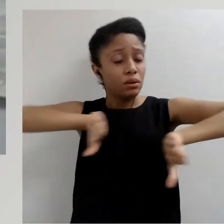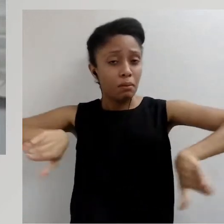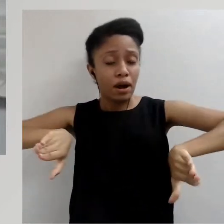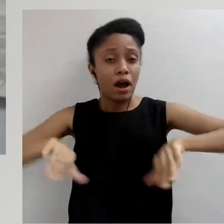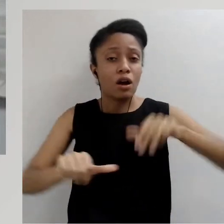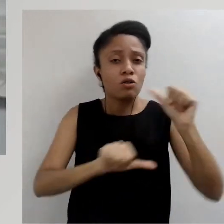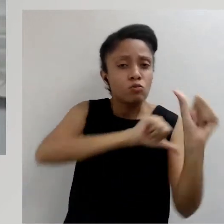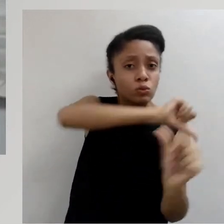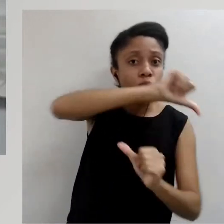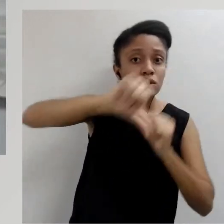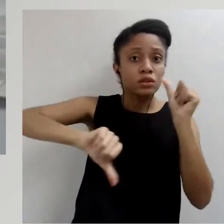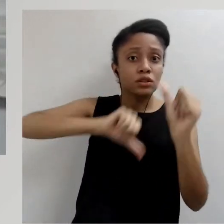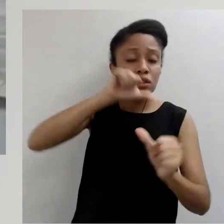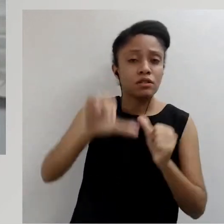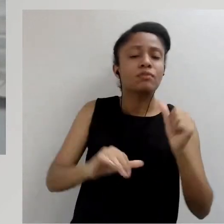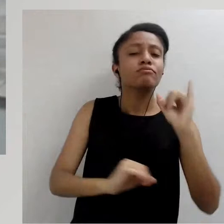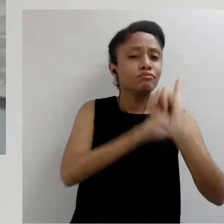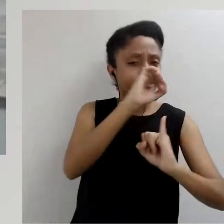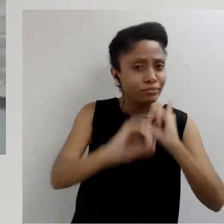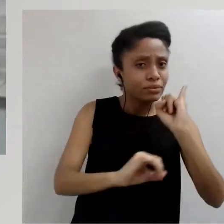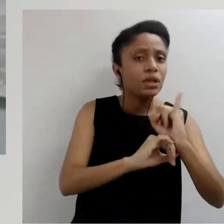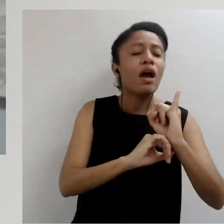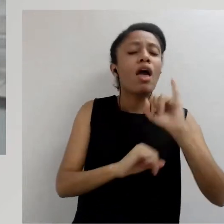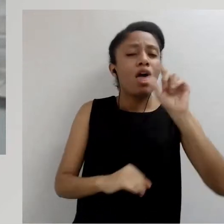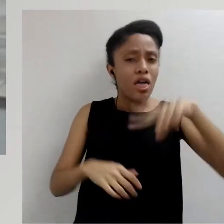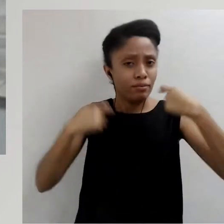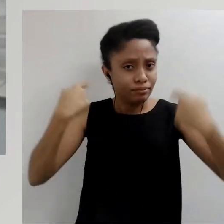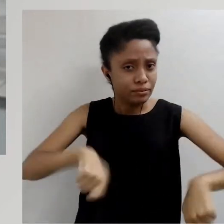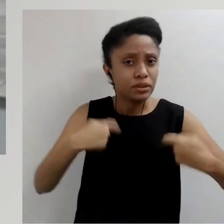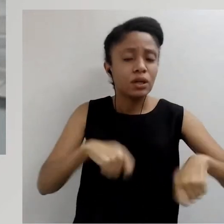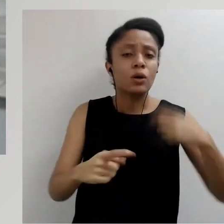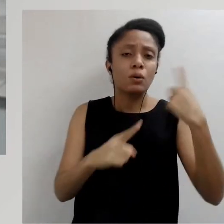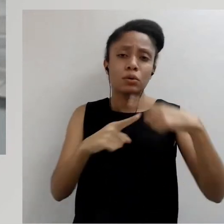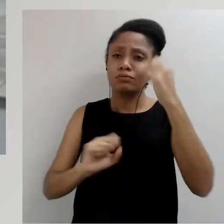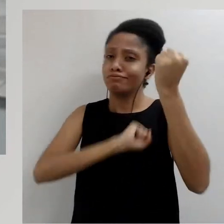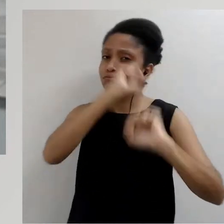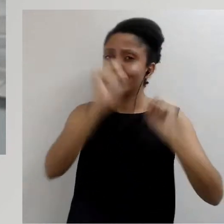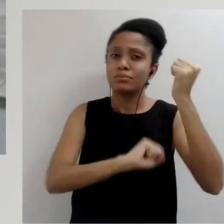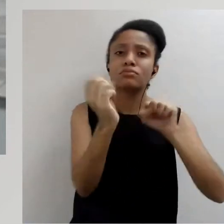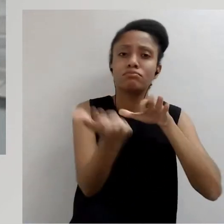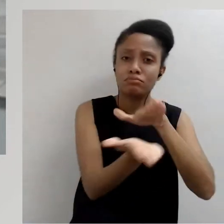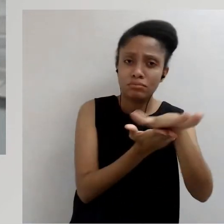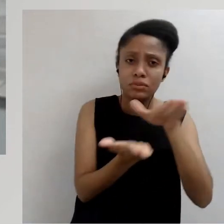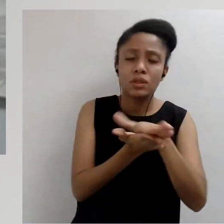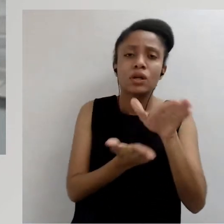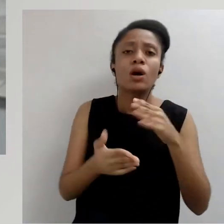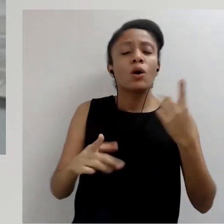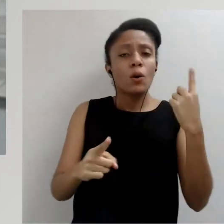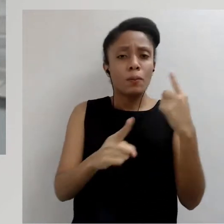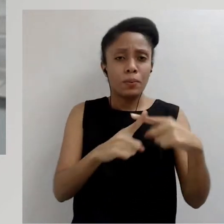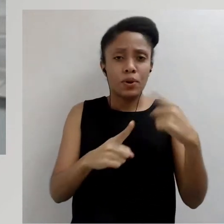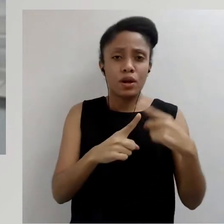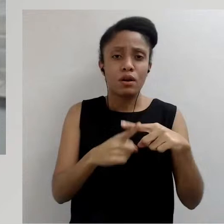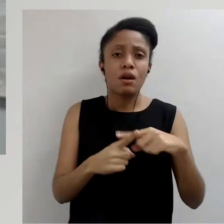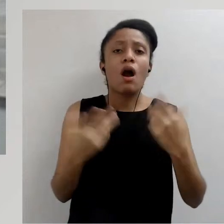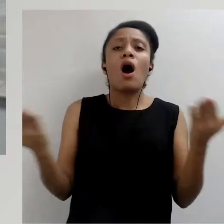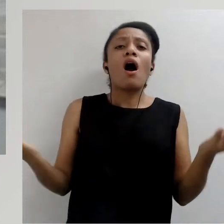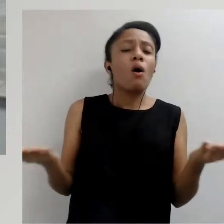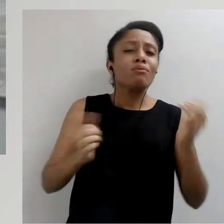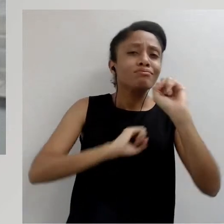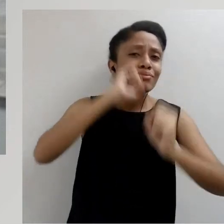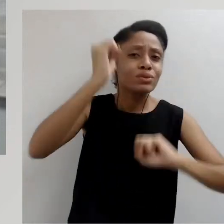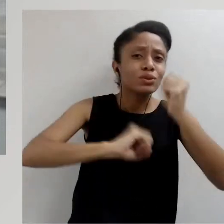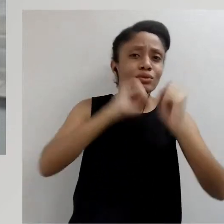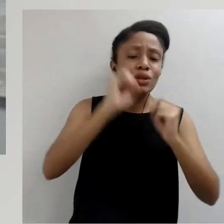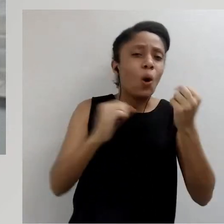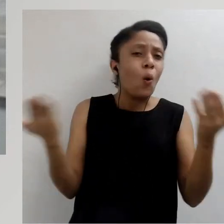digital steps. So digital transformation is necessarily a reality in the printing industry, necessarily, I